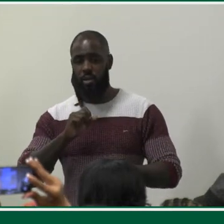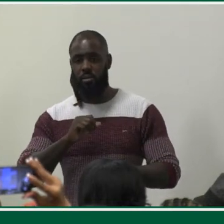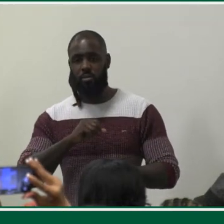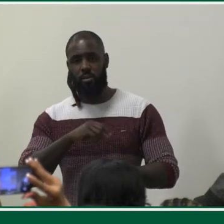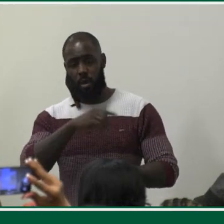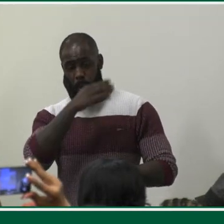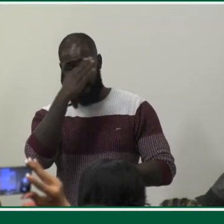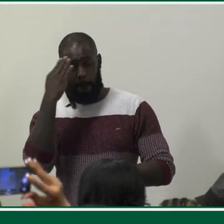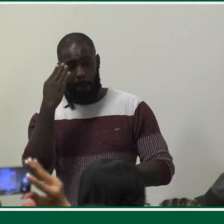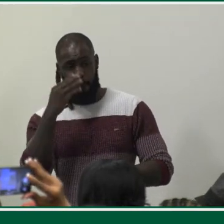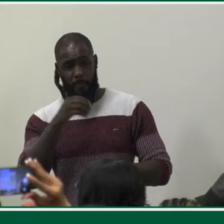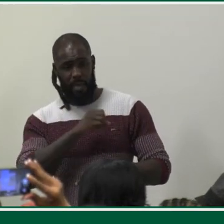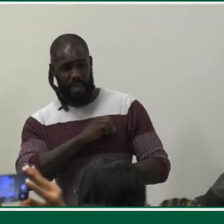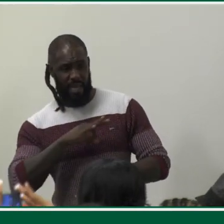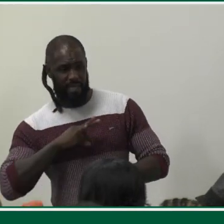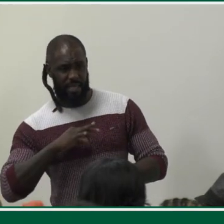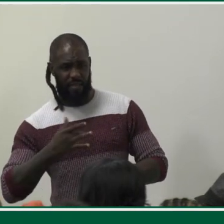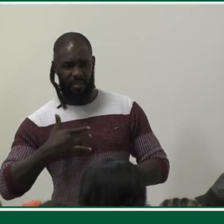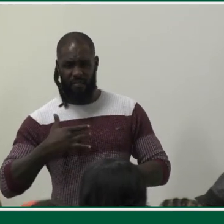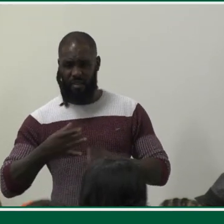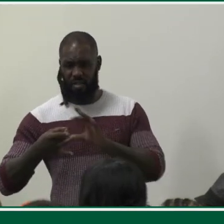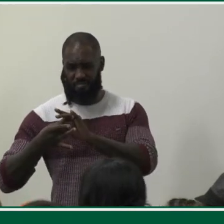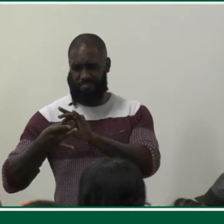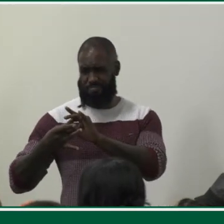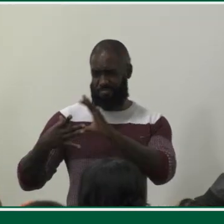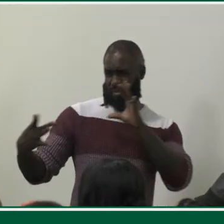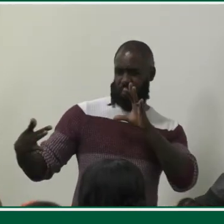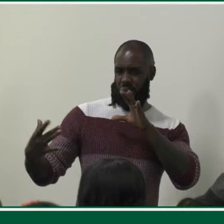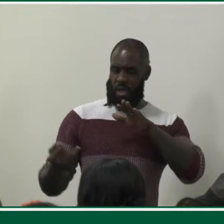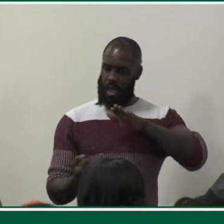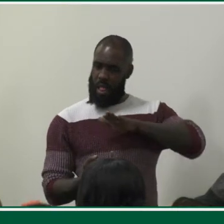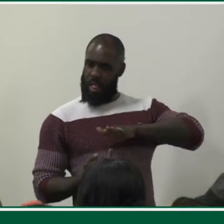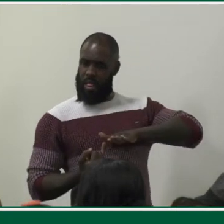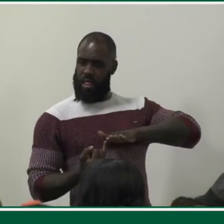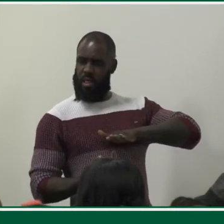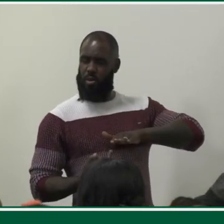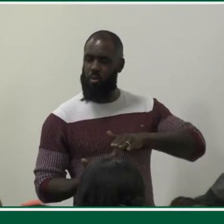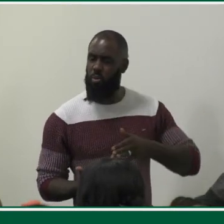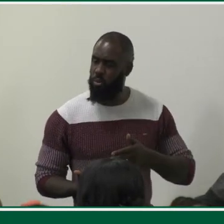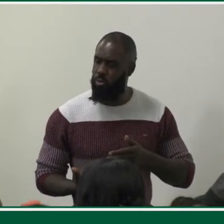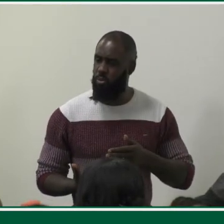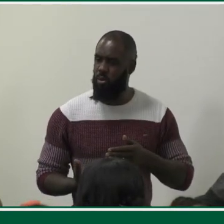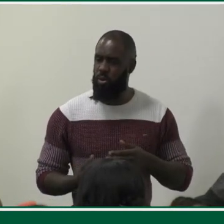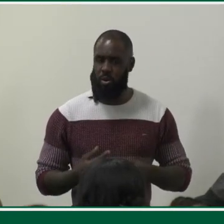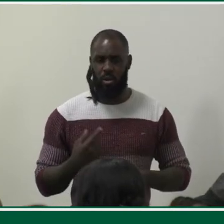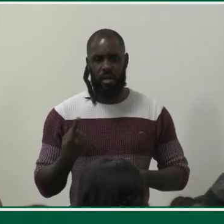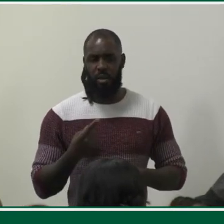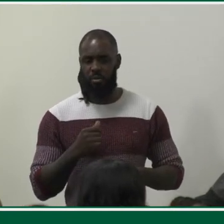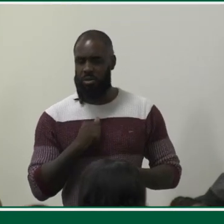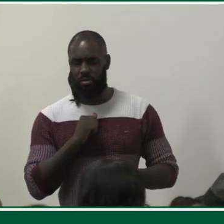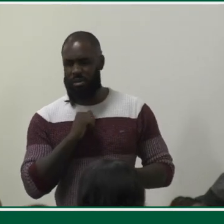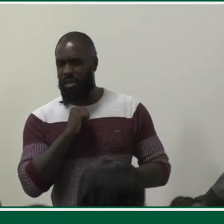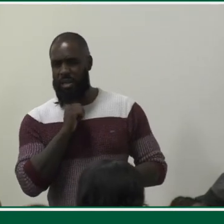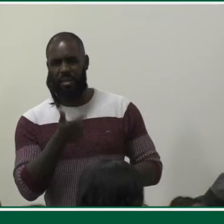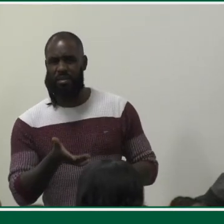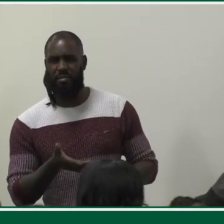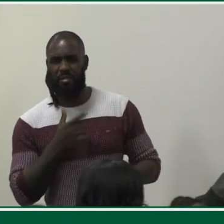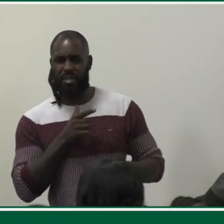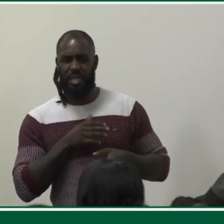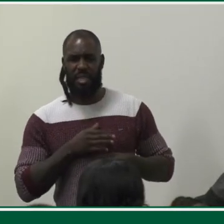staff, they felt disconnected, isolated, alienated, and not always valued in the ways that they should